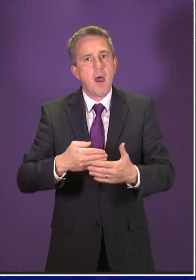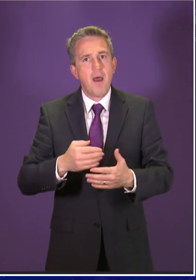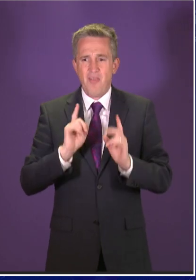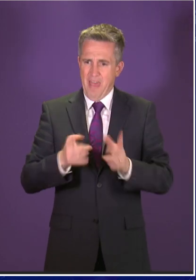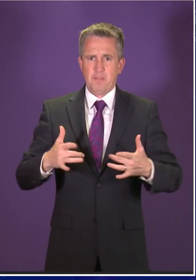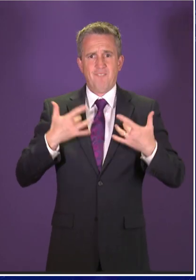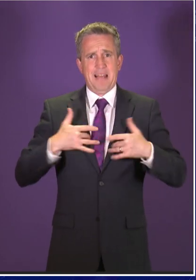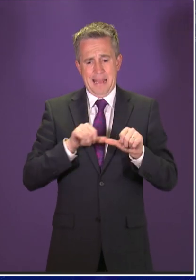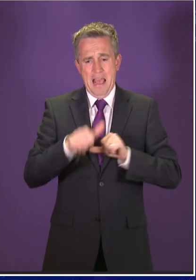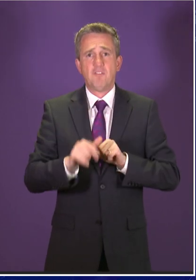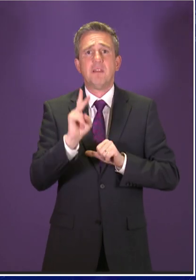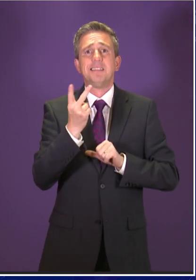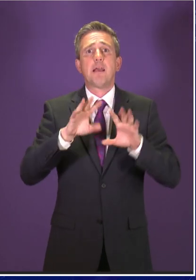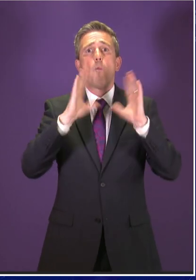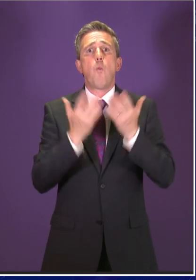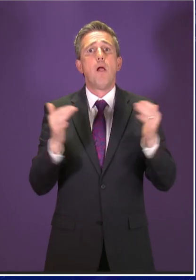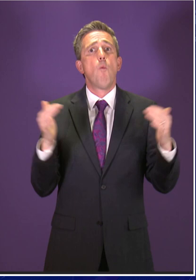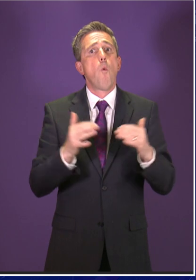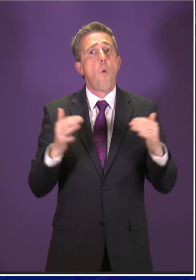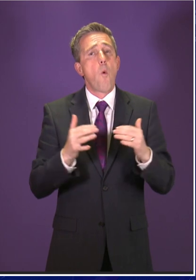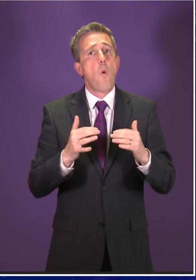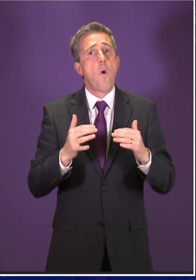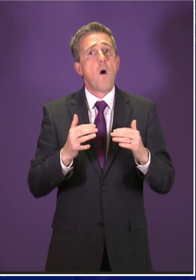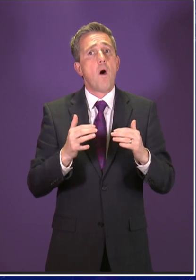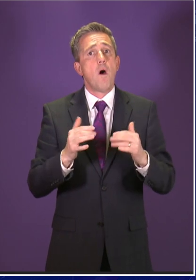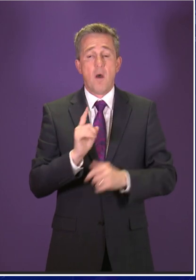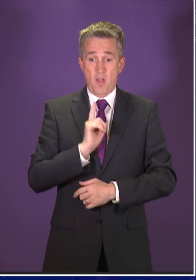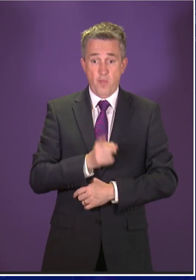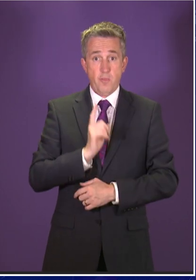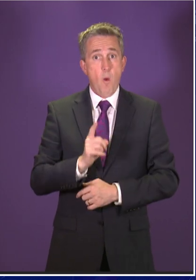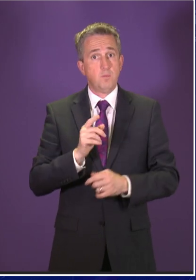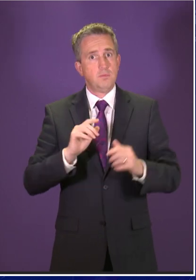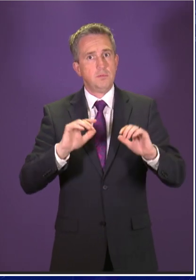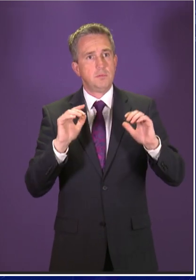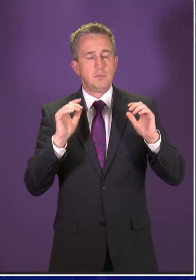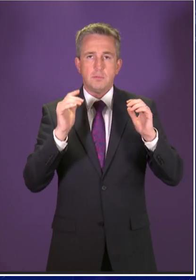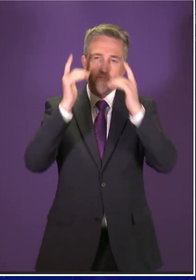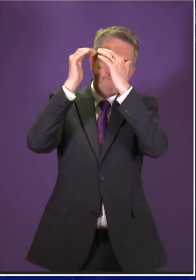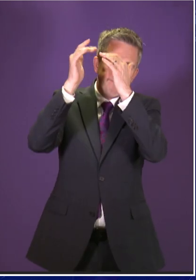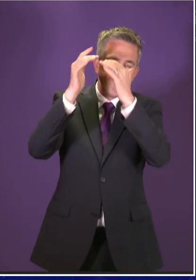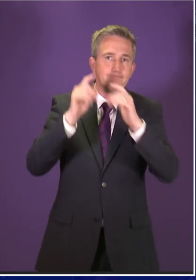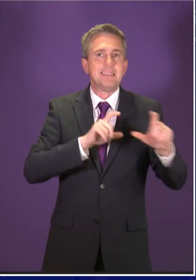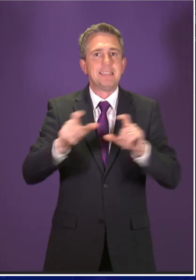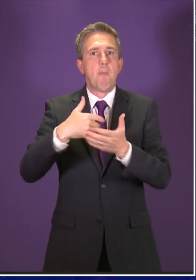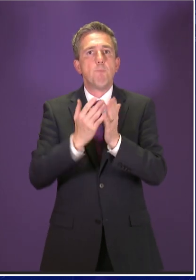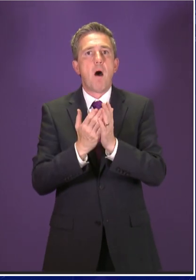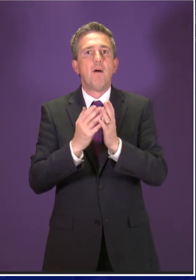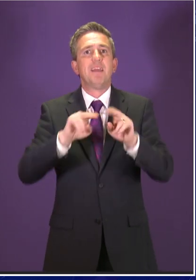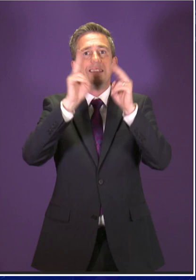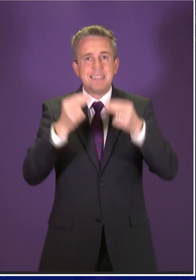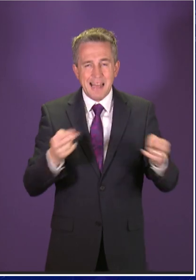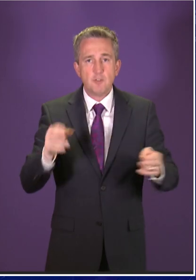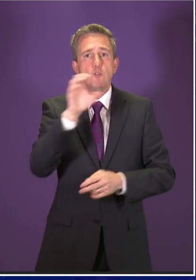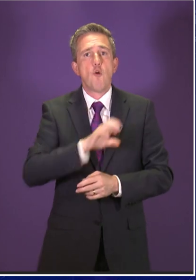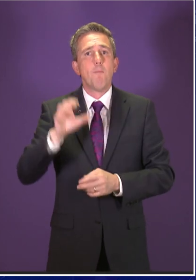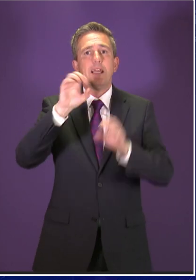post-war settlement, and they are at the very heart of international institutions like the European Union and the United